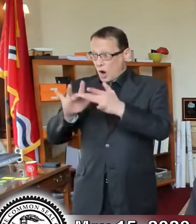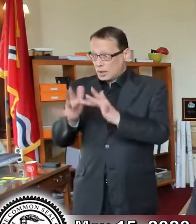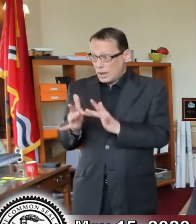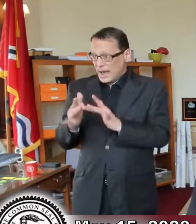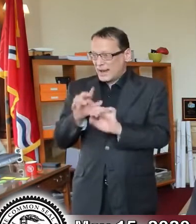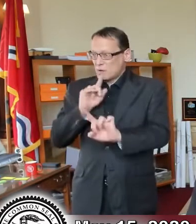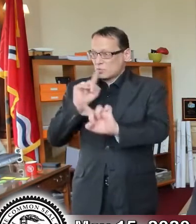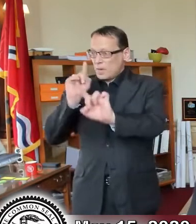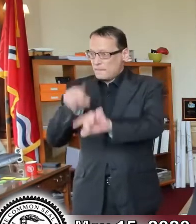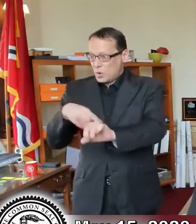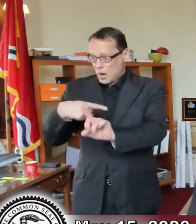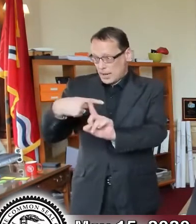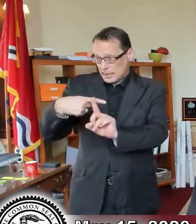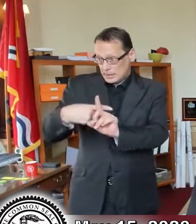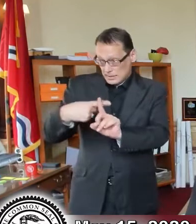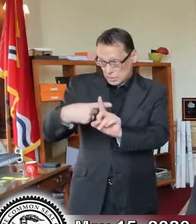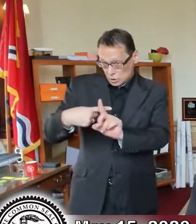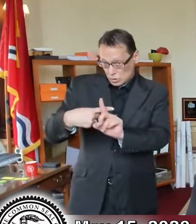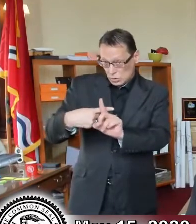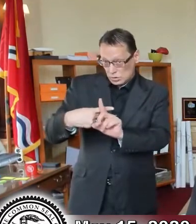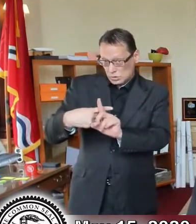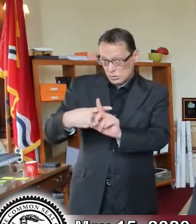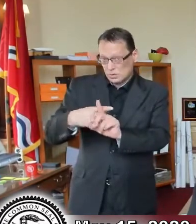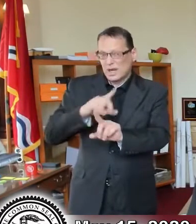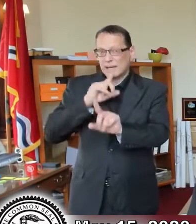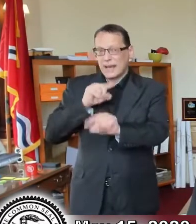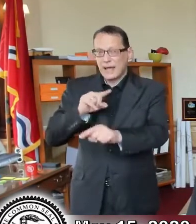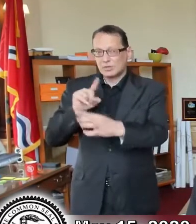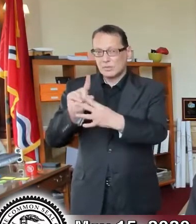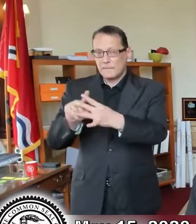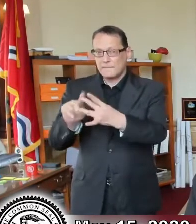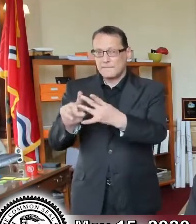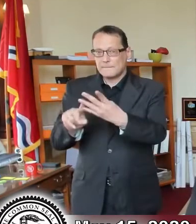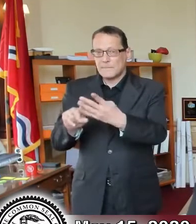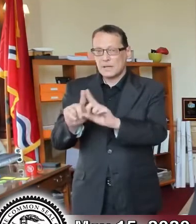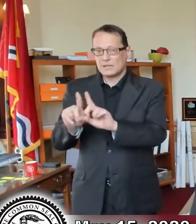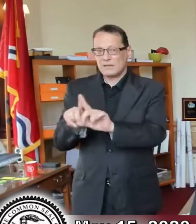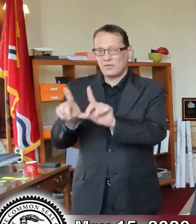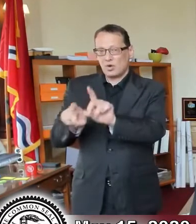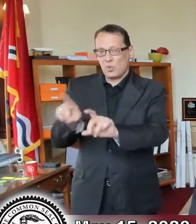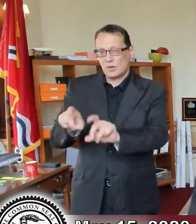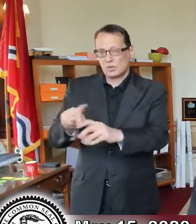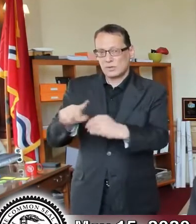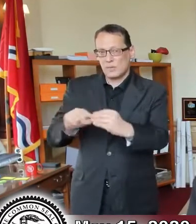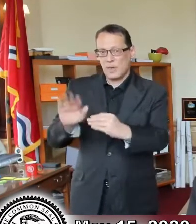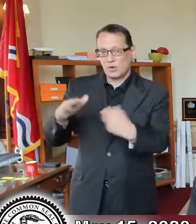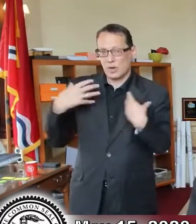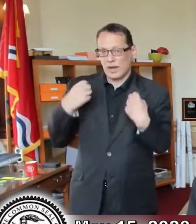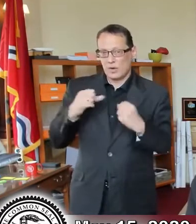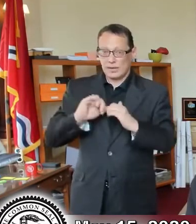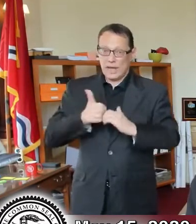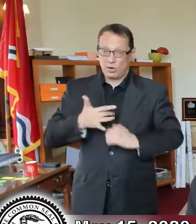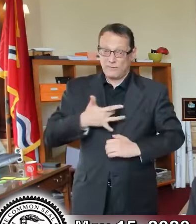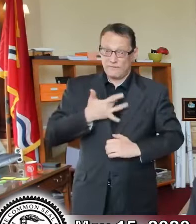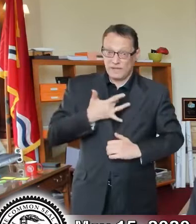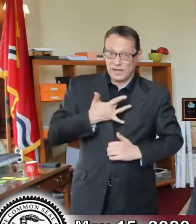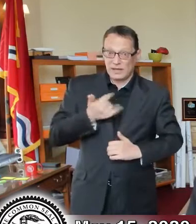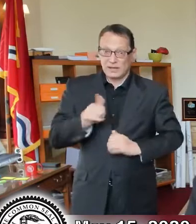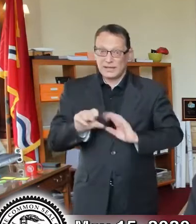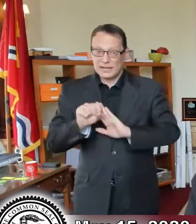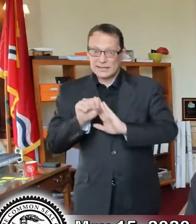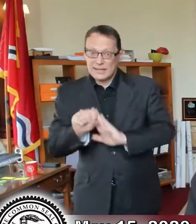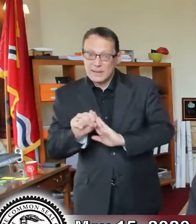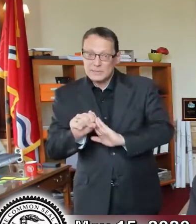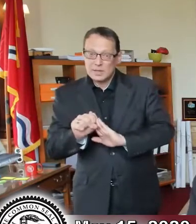need to report your temperature to us and you need to answer these questions about your health. How are you feeling? Do you have any